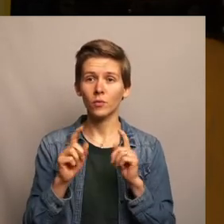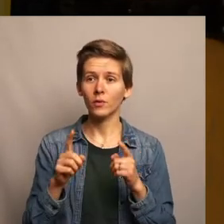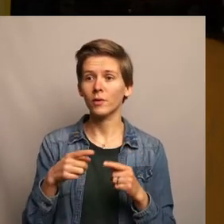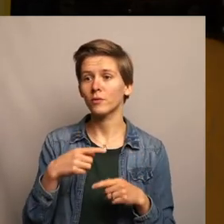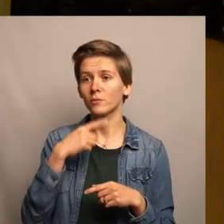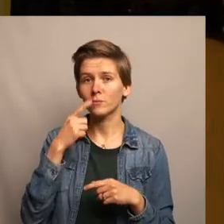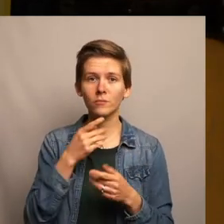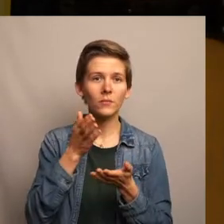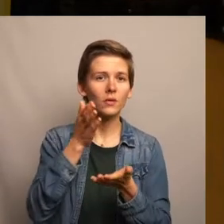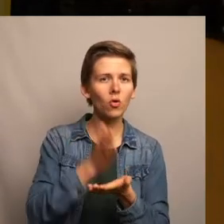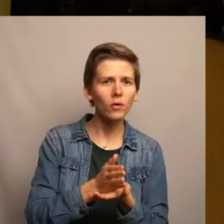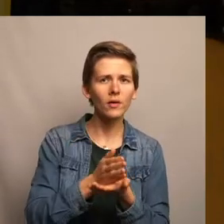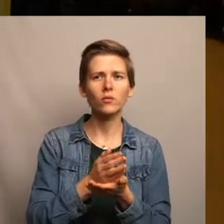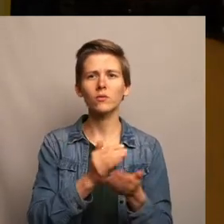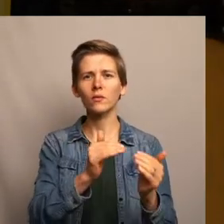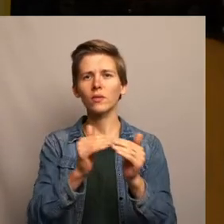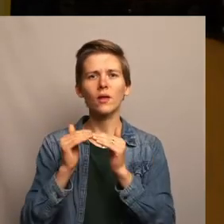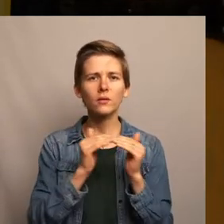and equality and